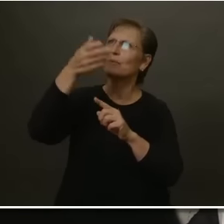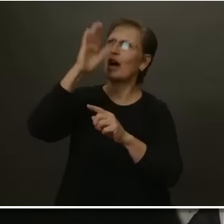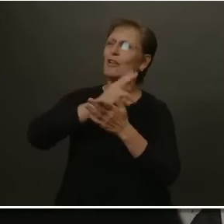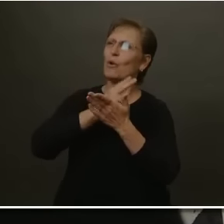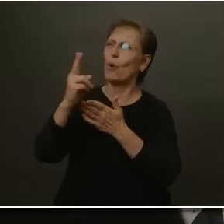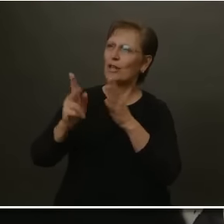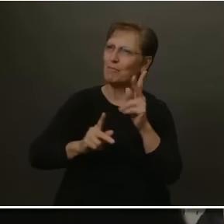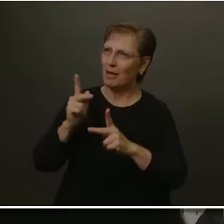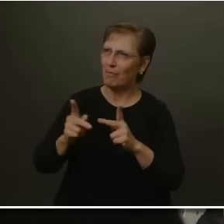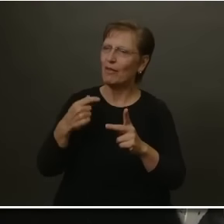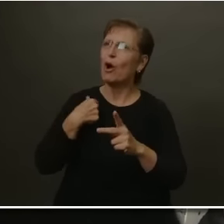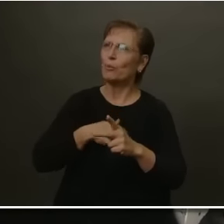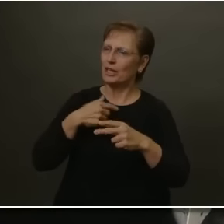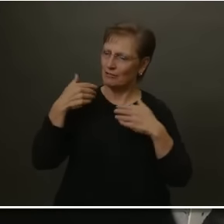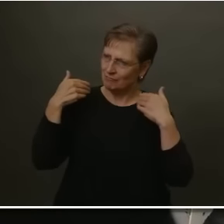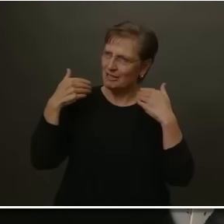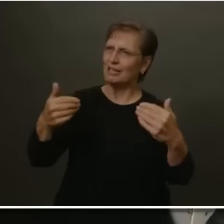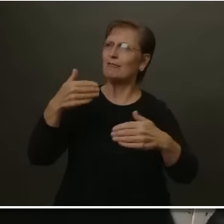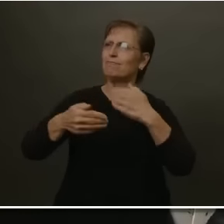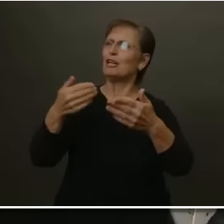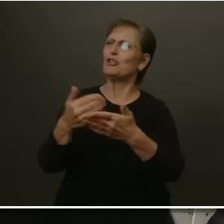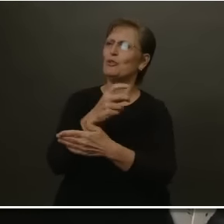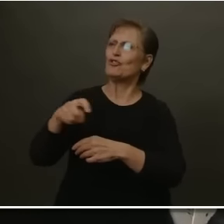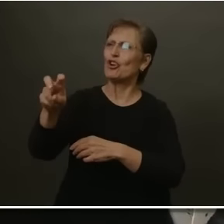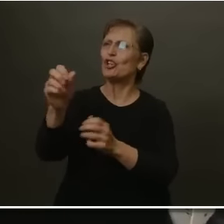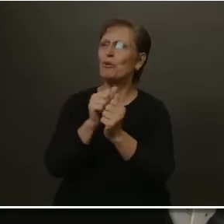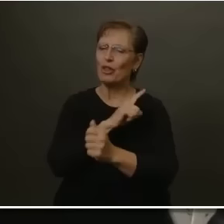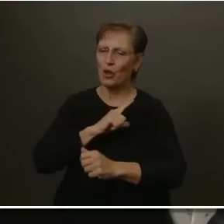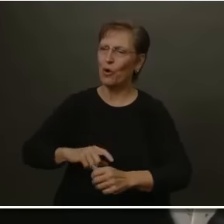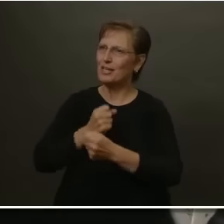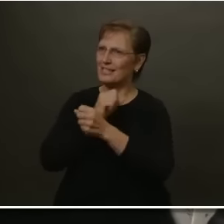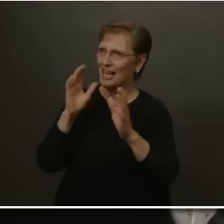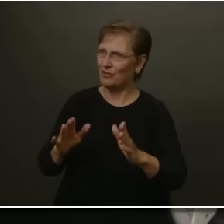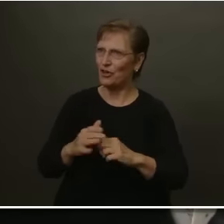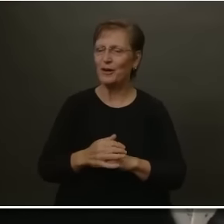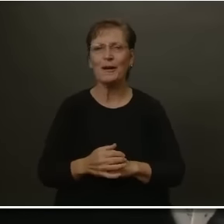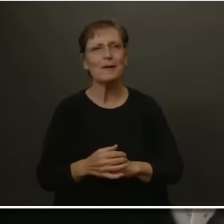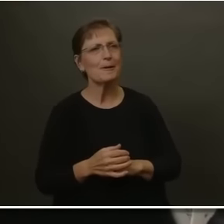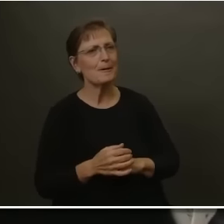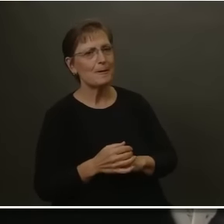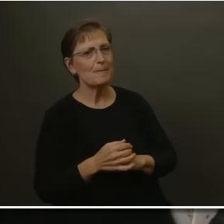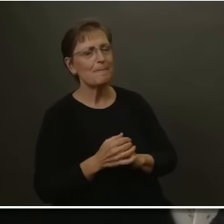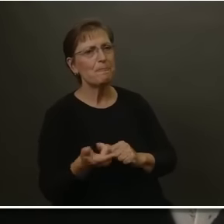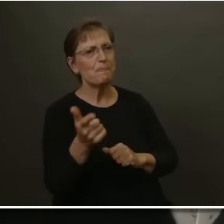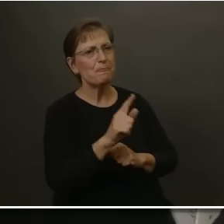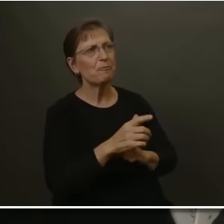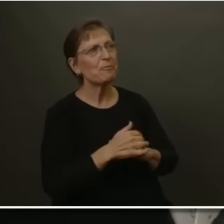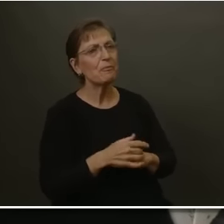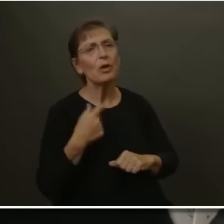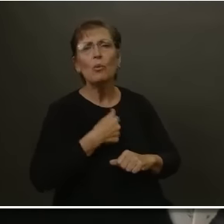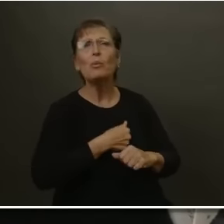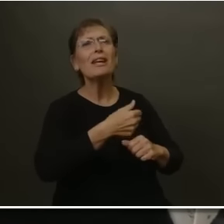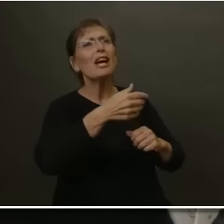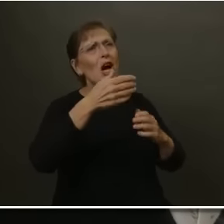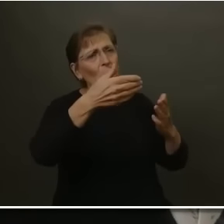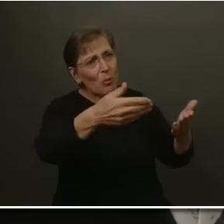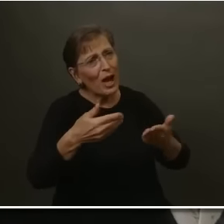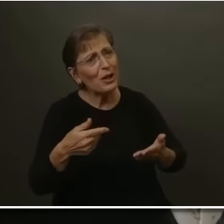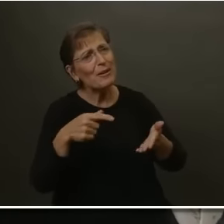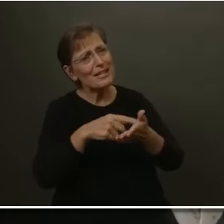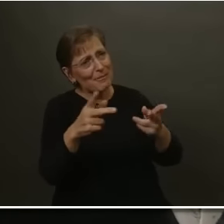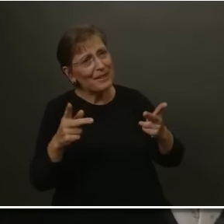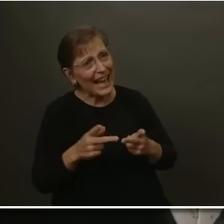people as we embark on a new journey with our Lord and Savior. Te damos la bienvenida a